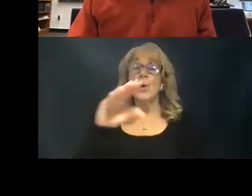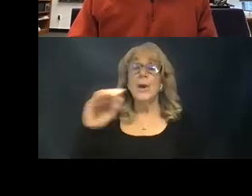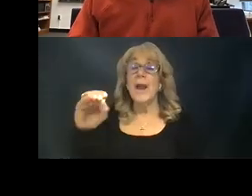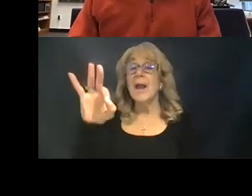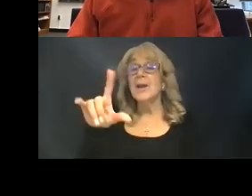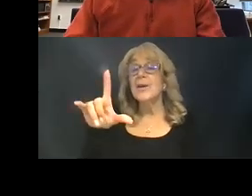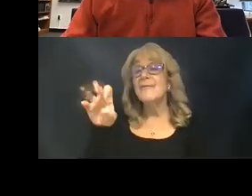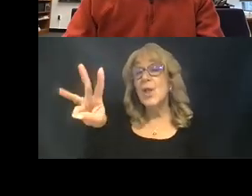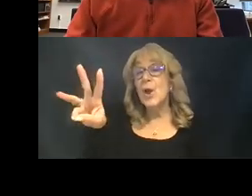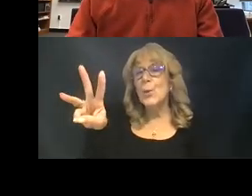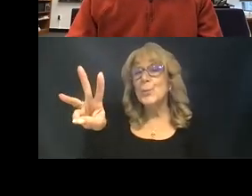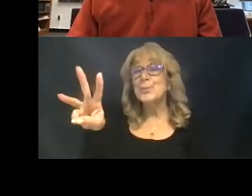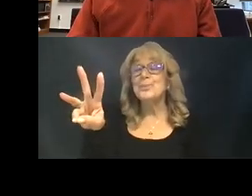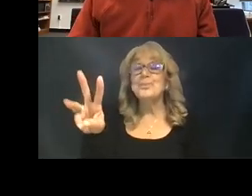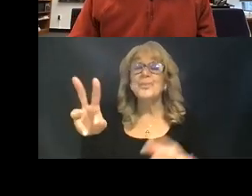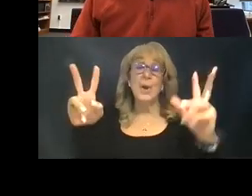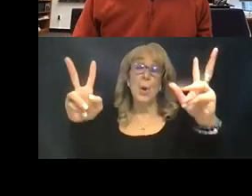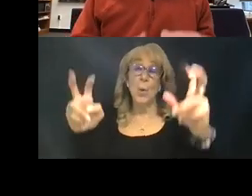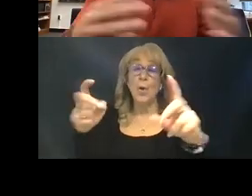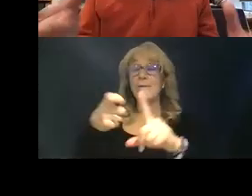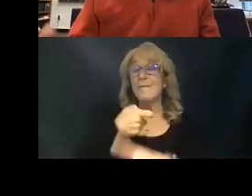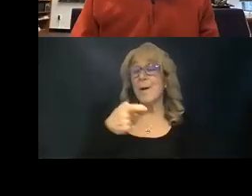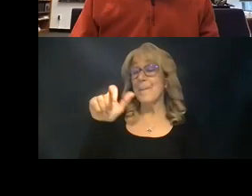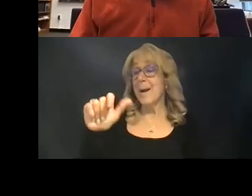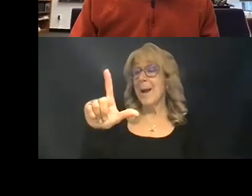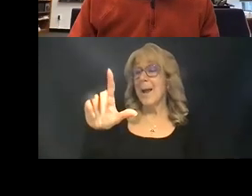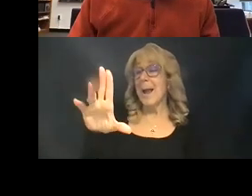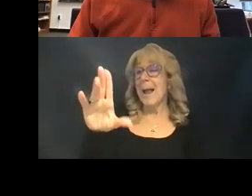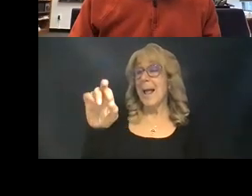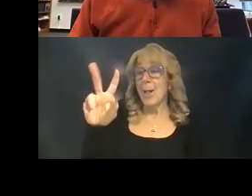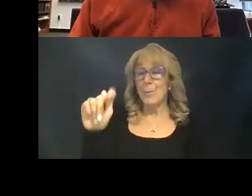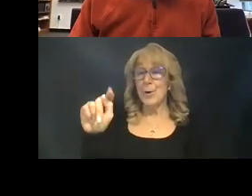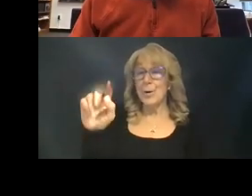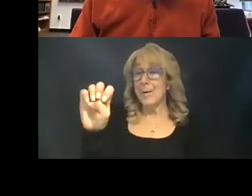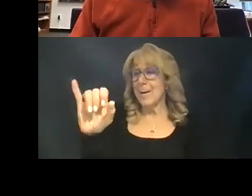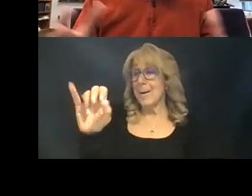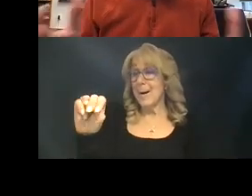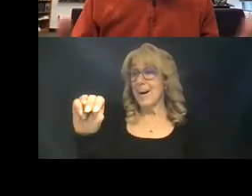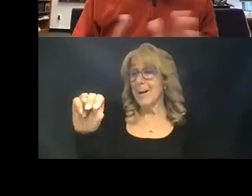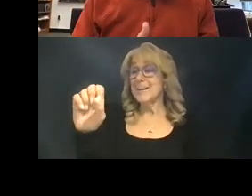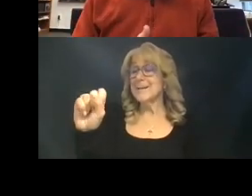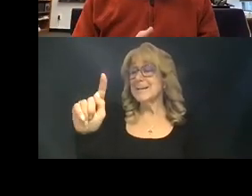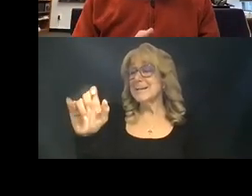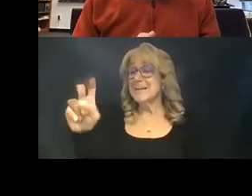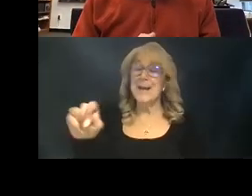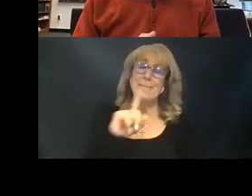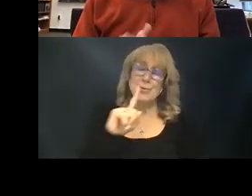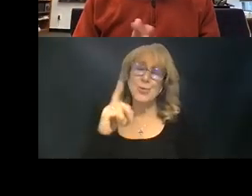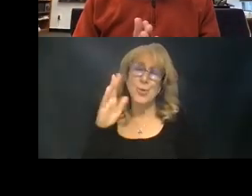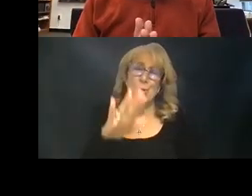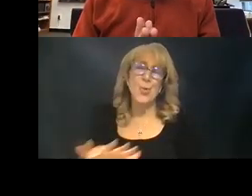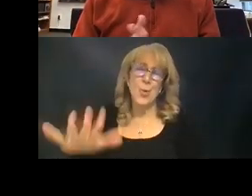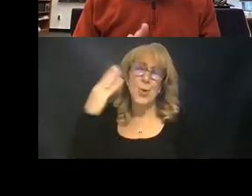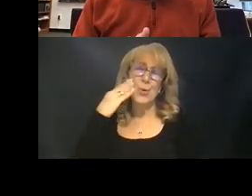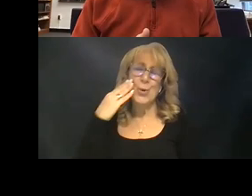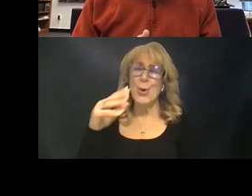to start than with a quote from Albert Einstein. I'm sure many of the people, if not everyone on the call, has heard of Albert Einstein. And